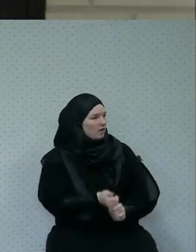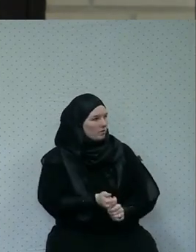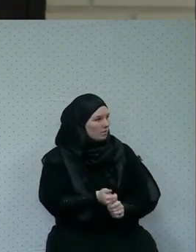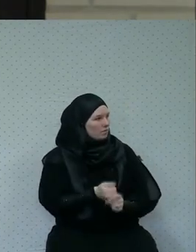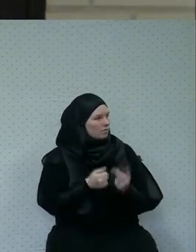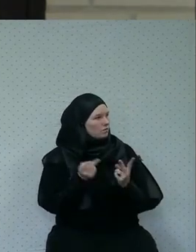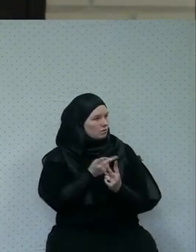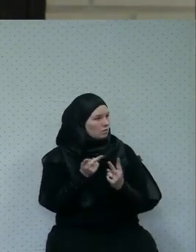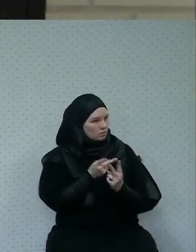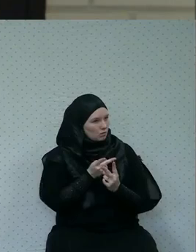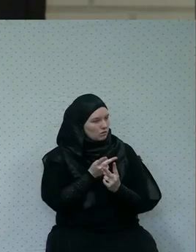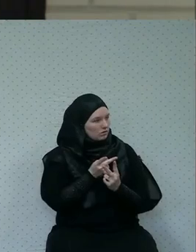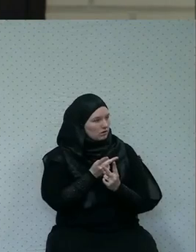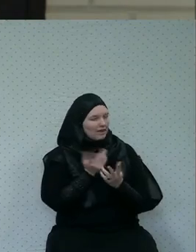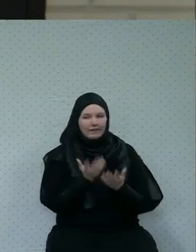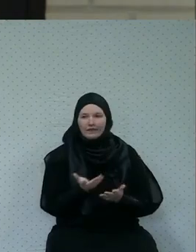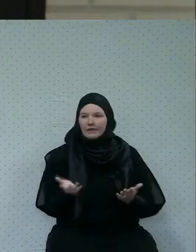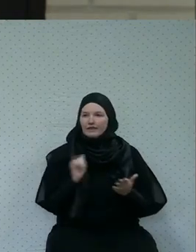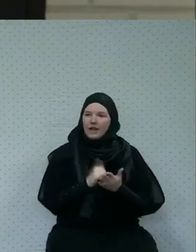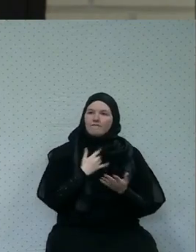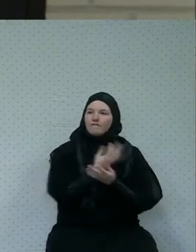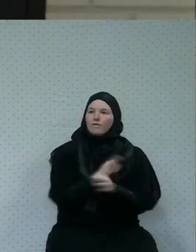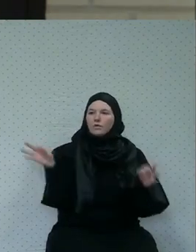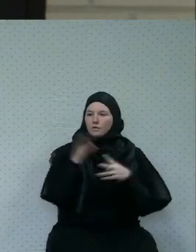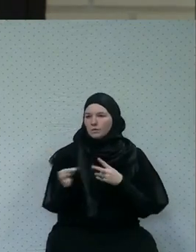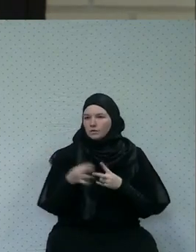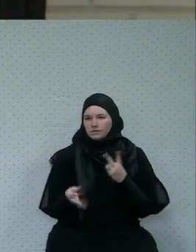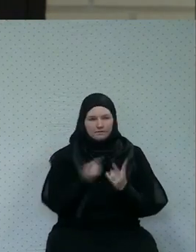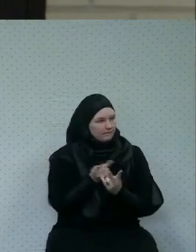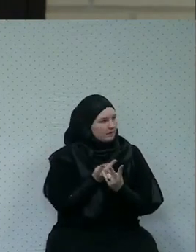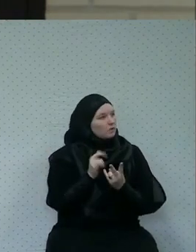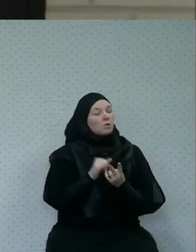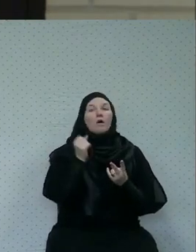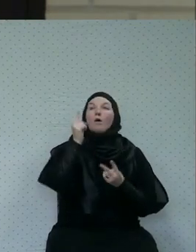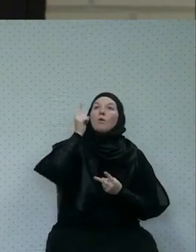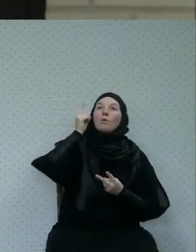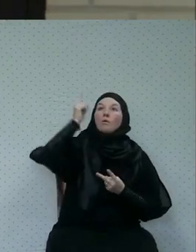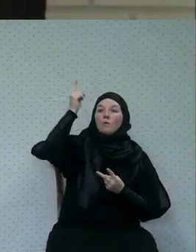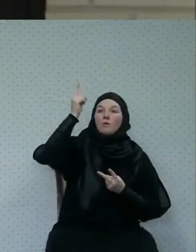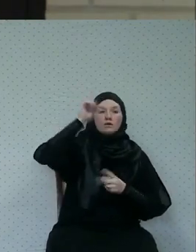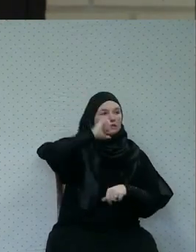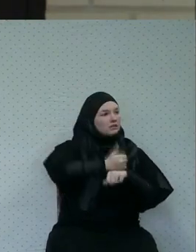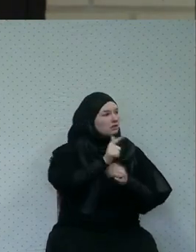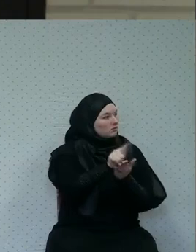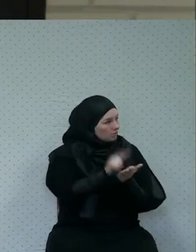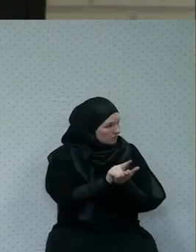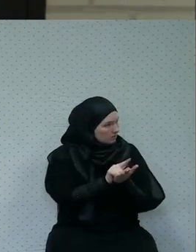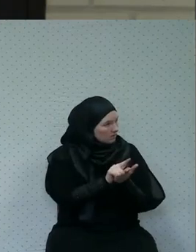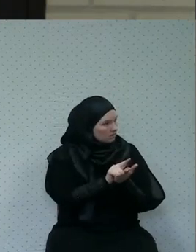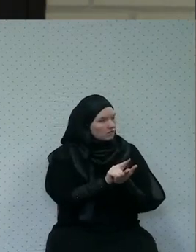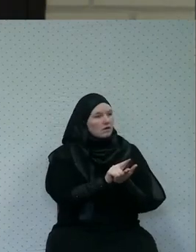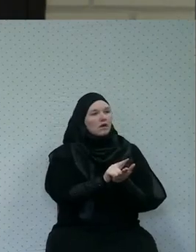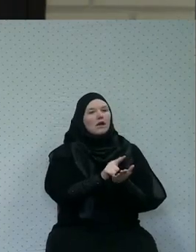These are the two creatures that have free choices. So Allah sets laws